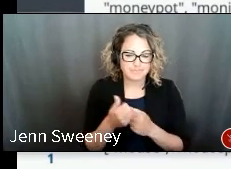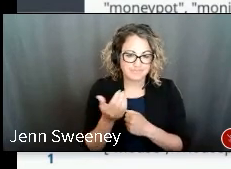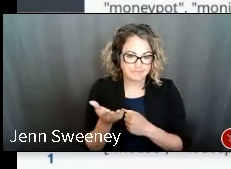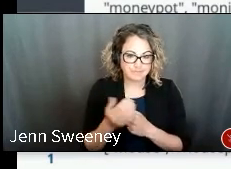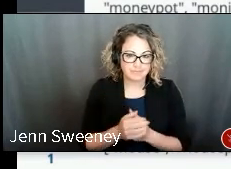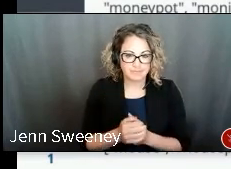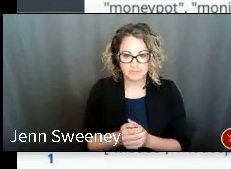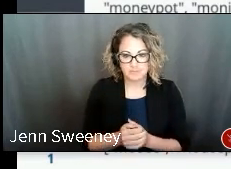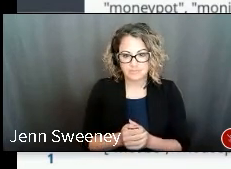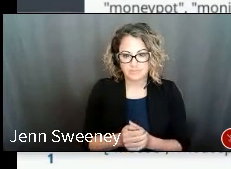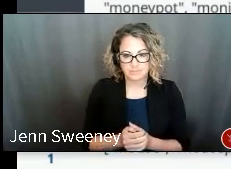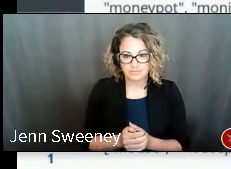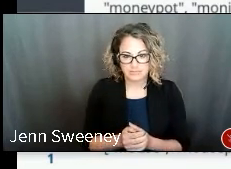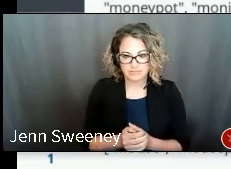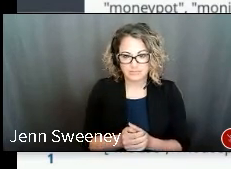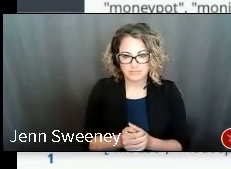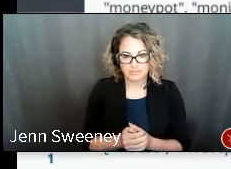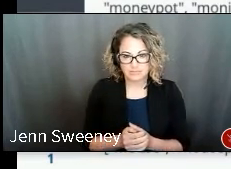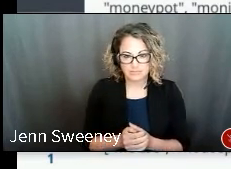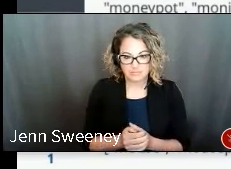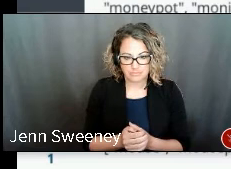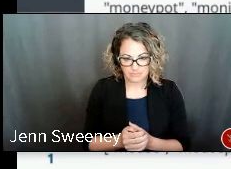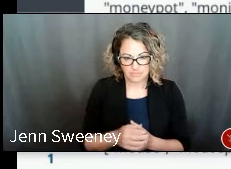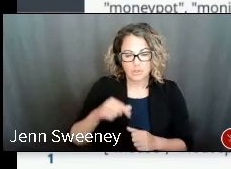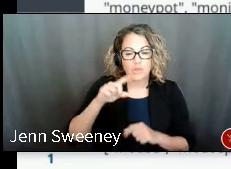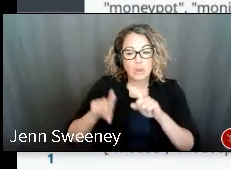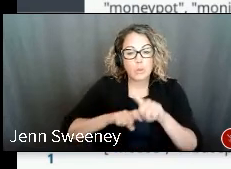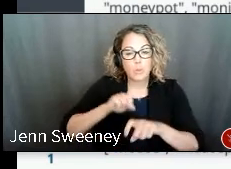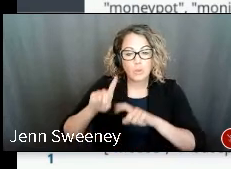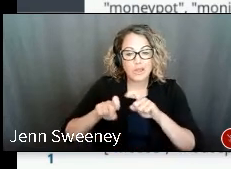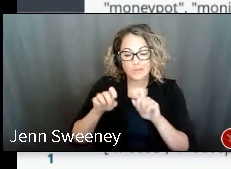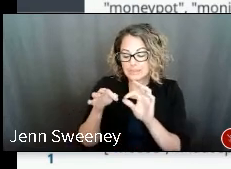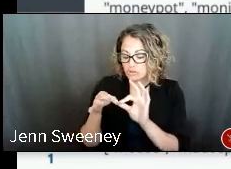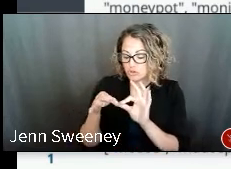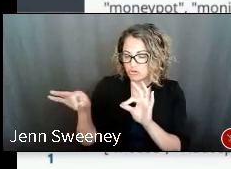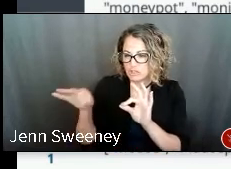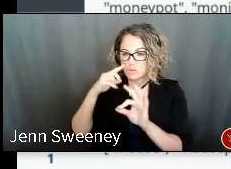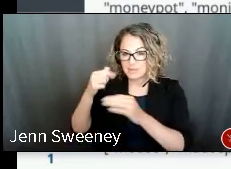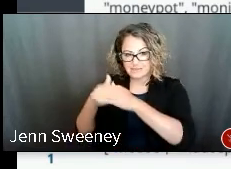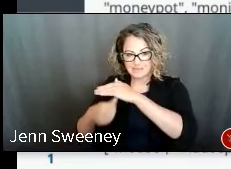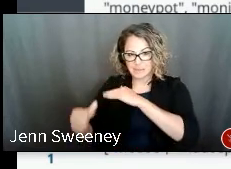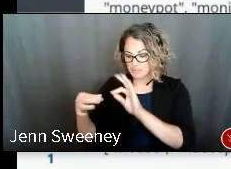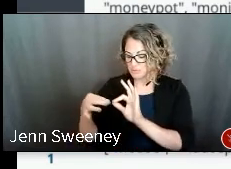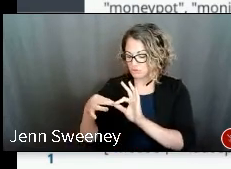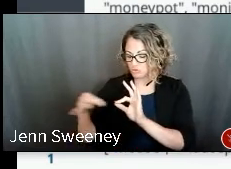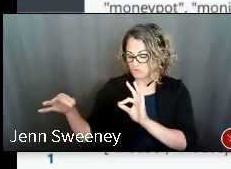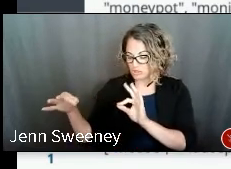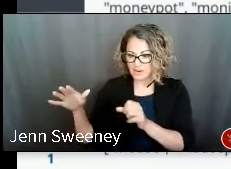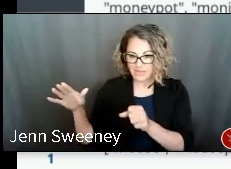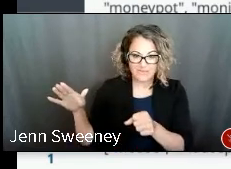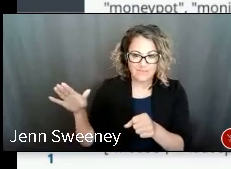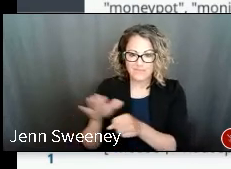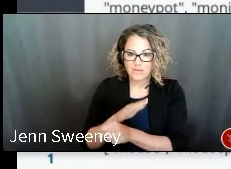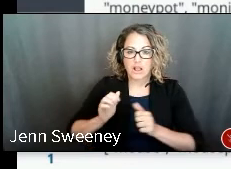query string. So the query string should be a substring of the full query, full